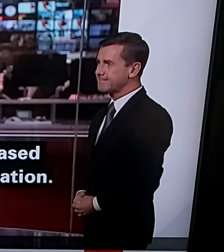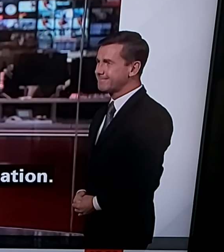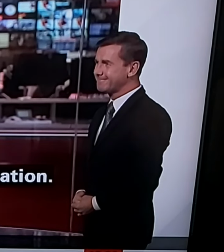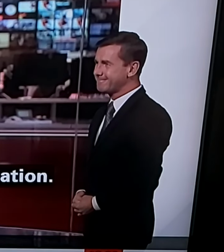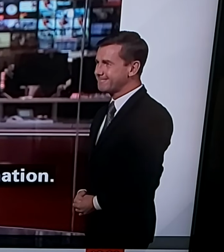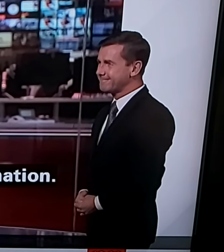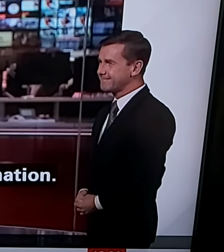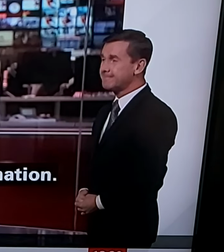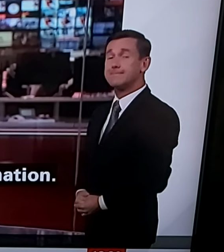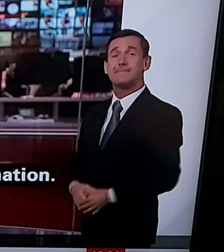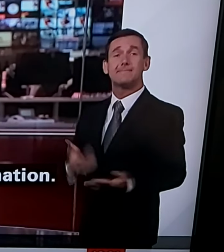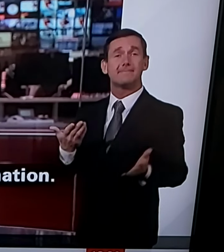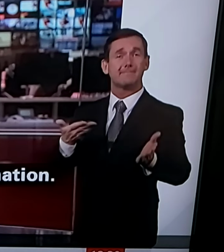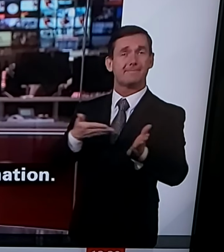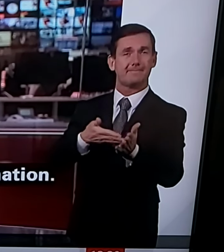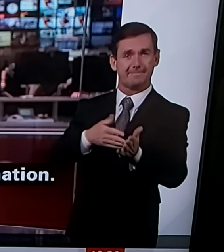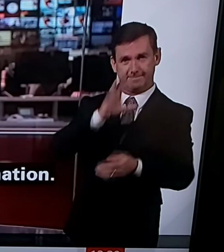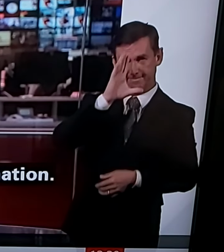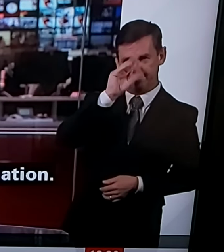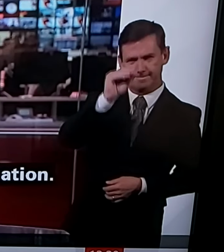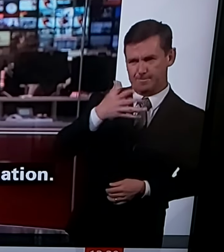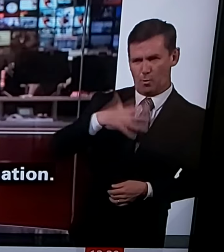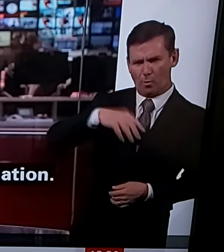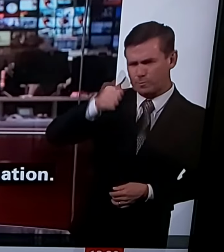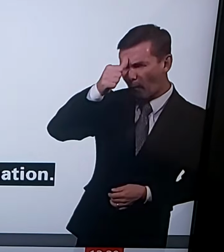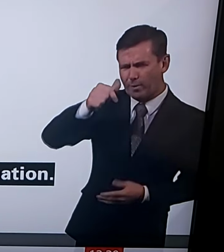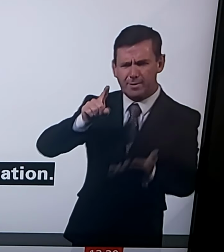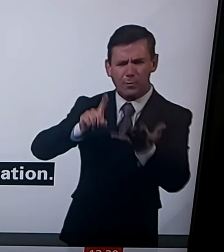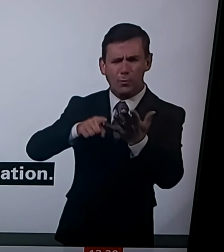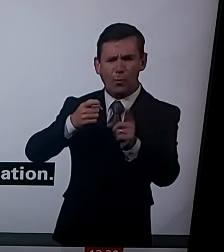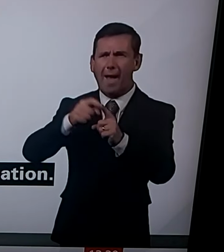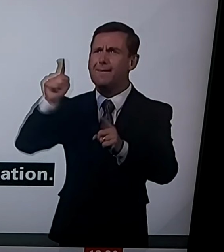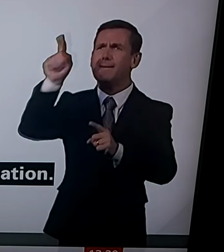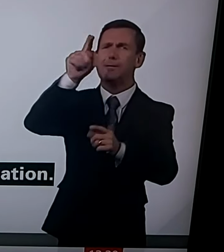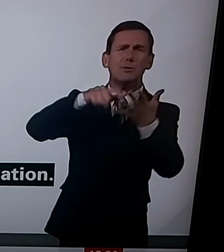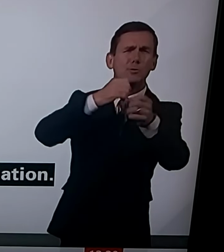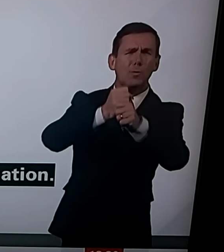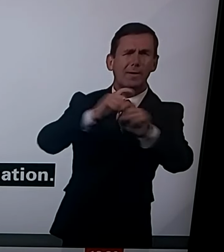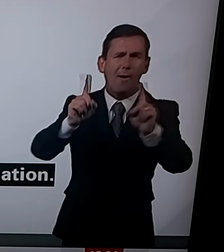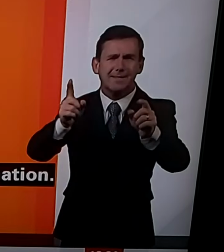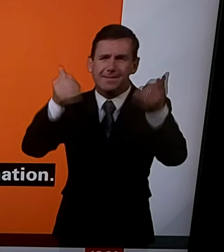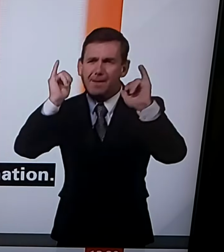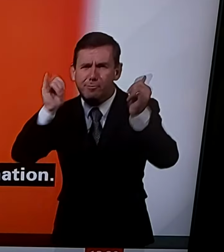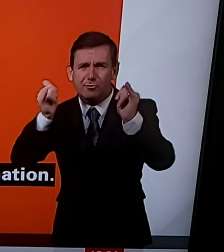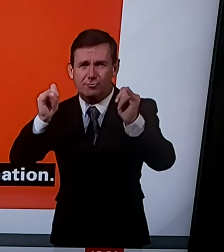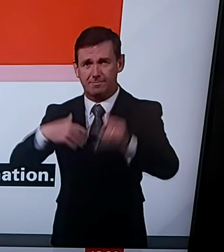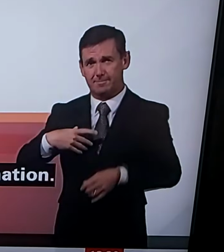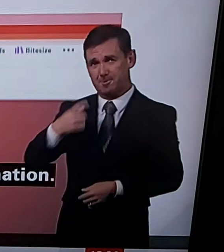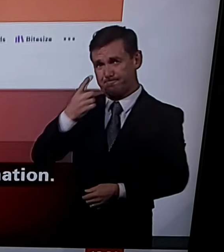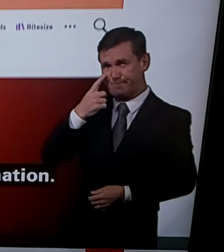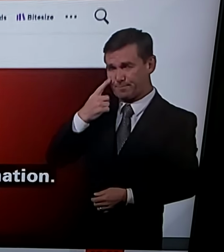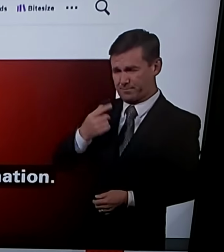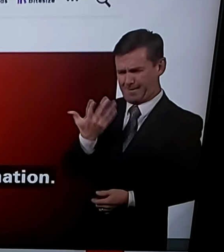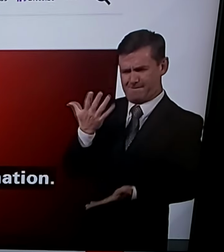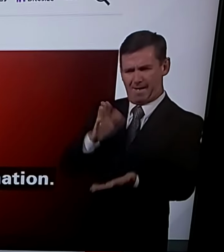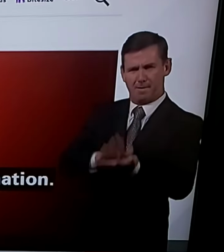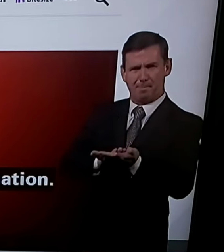And just to say, for more stories about how people around the UK are celebrating the coronation, you can listen to the 5 minutes on